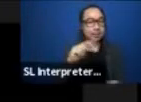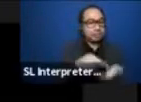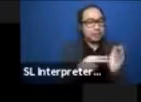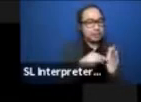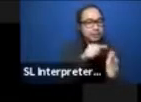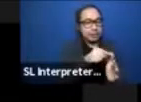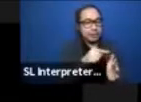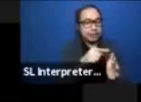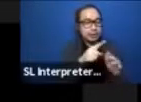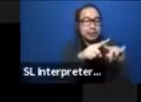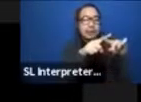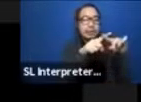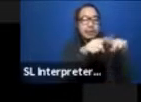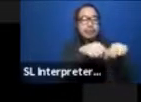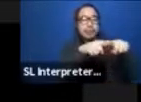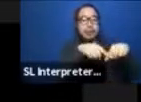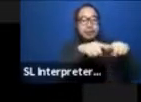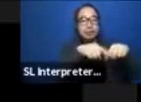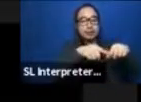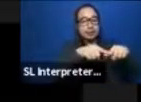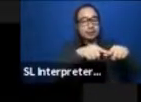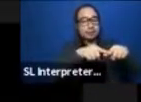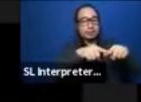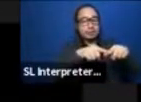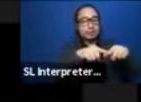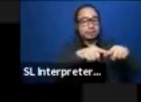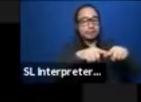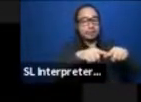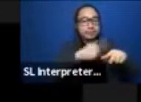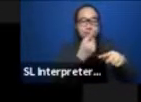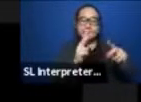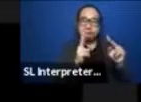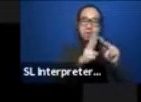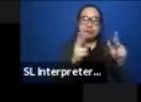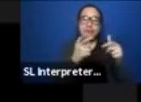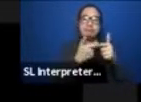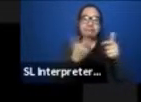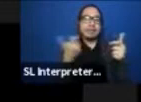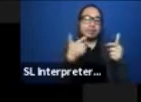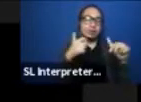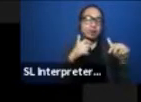ways that are they're a little problematic, in the sense that